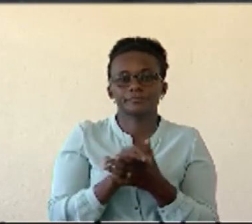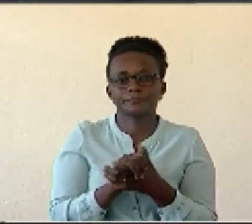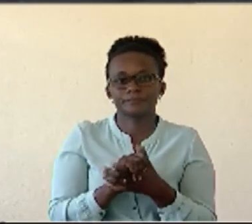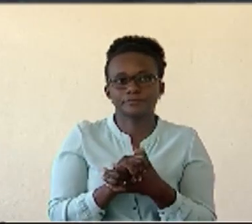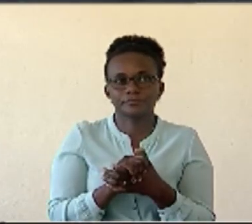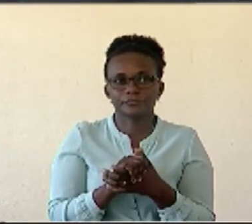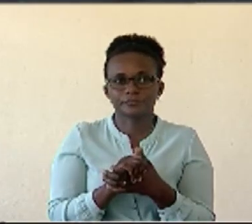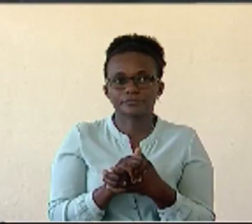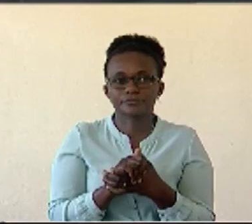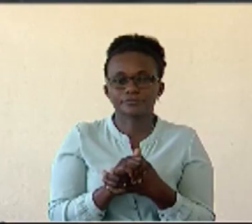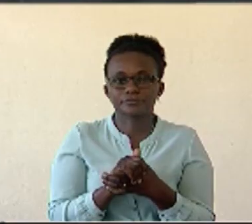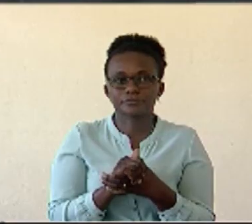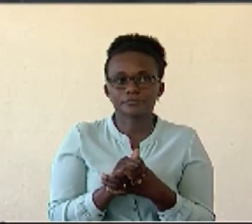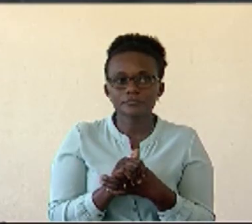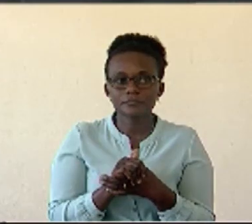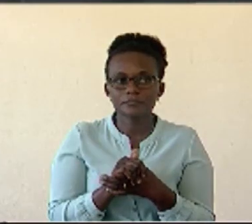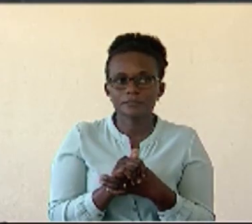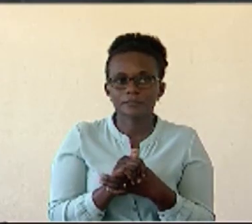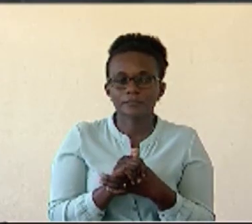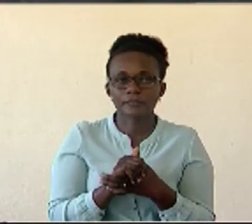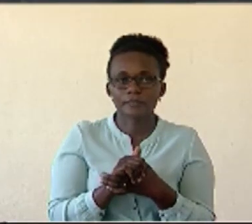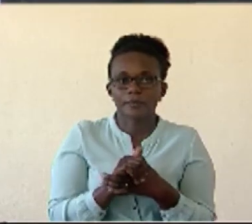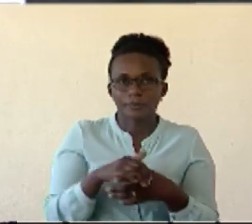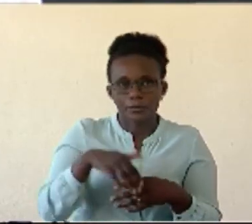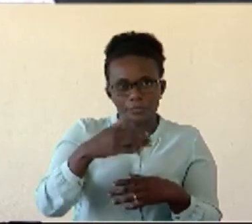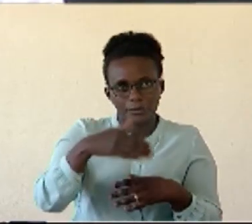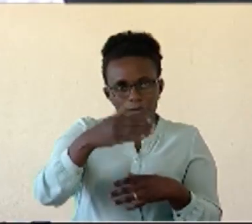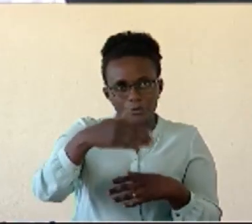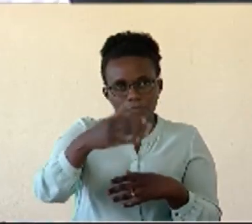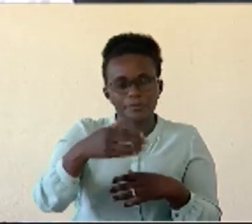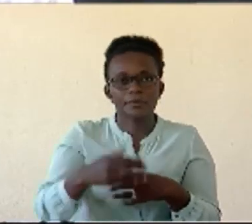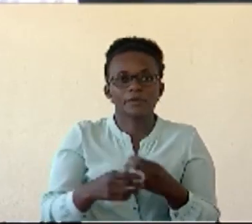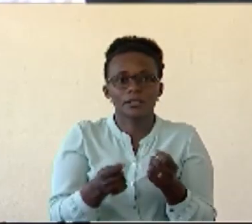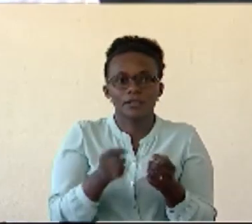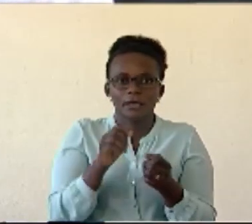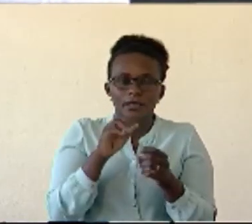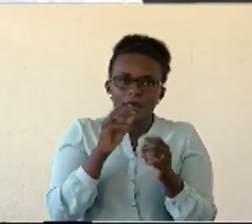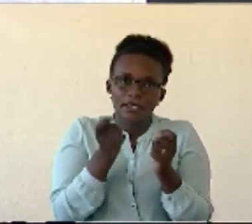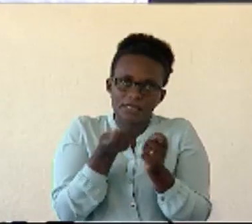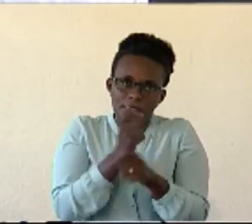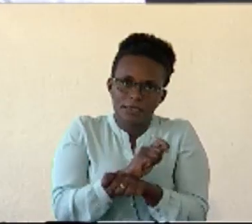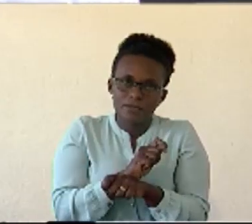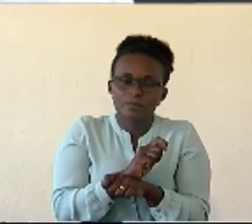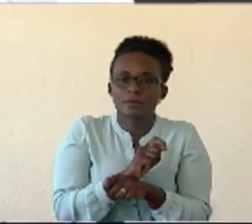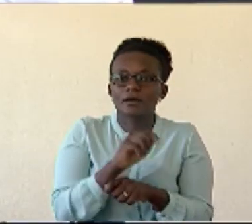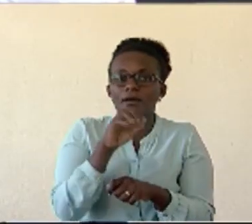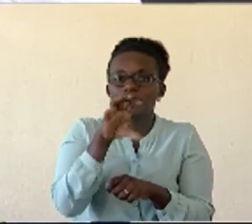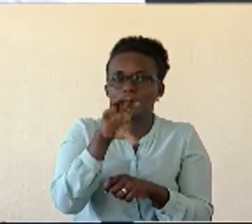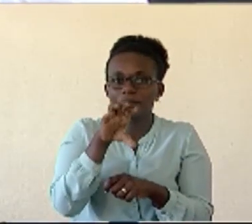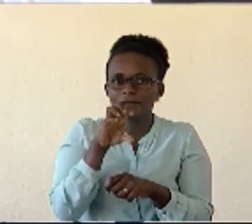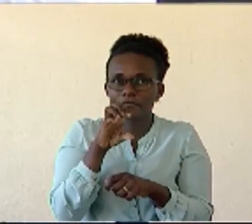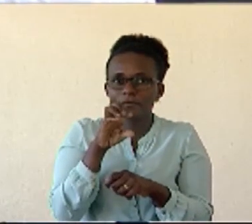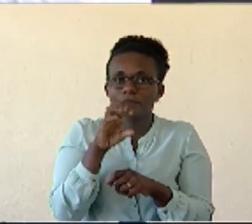weigh from the beginning and then weigh again. So this copper, so we expect the anode to